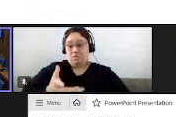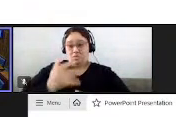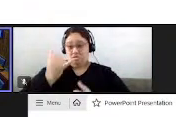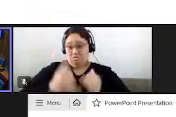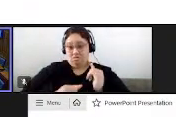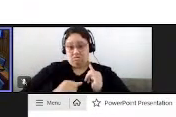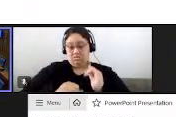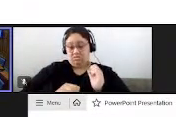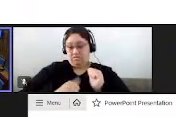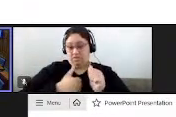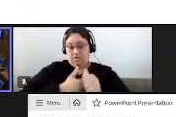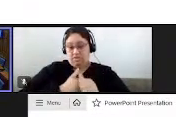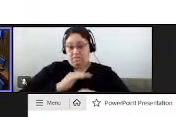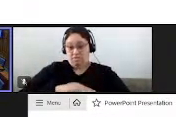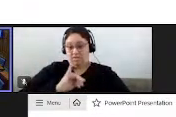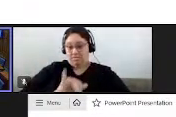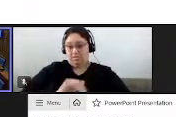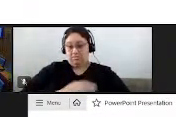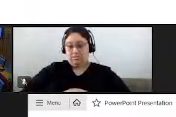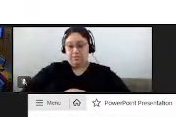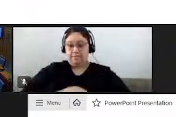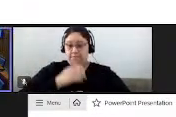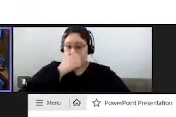your last follow-up on this show?